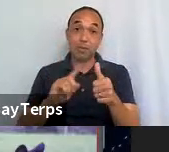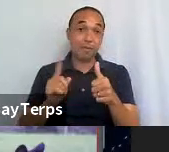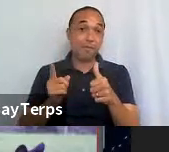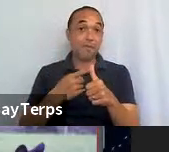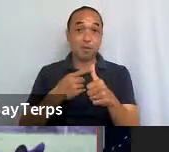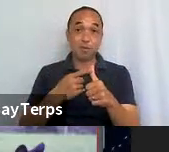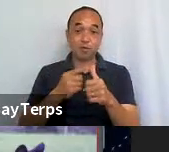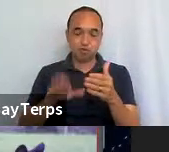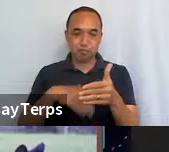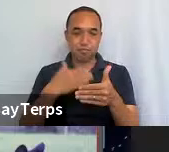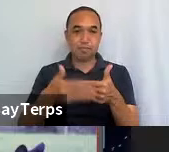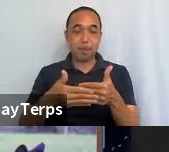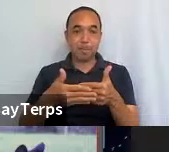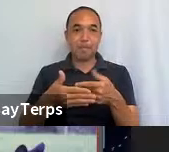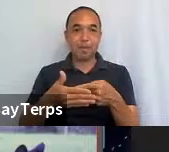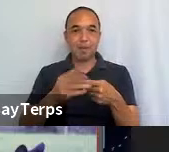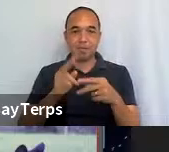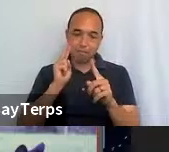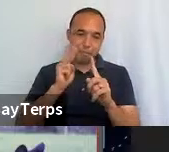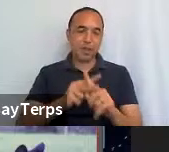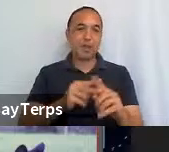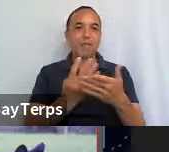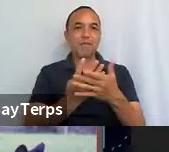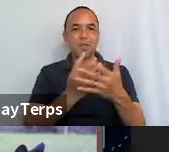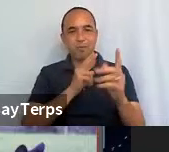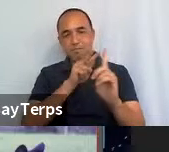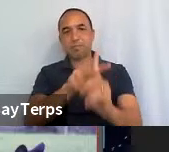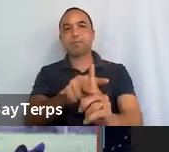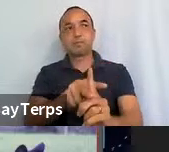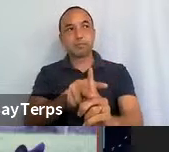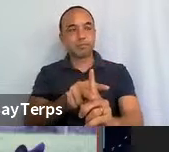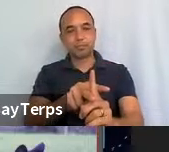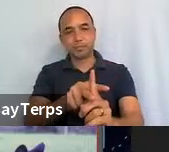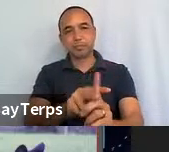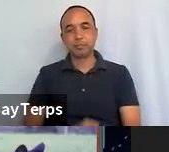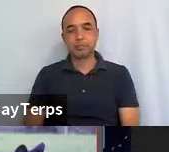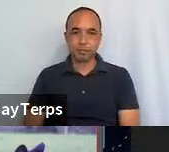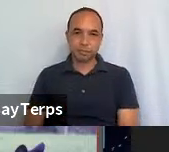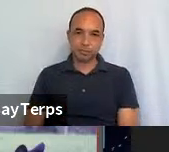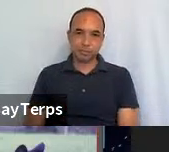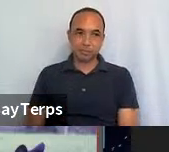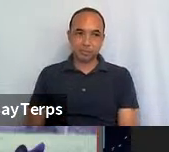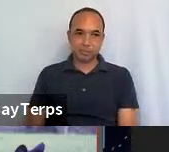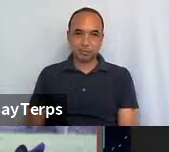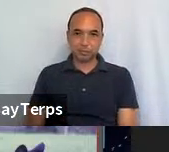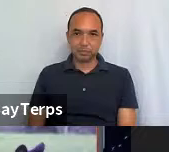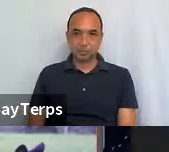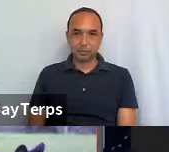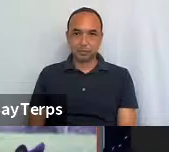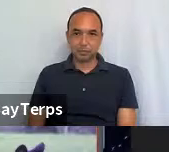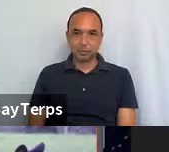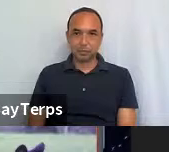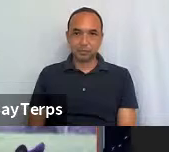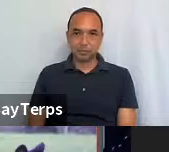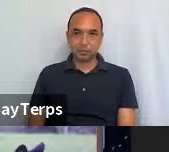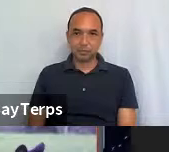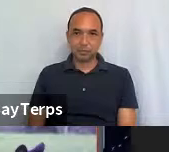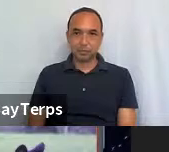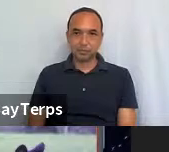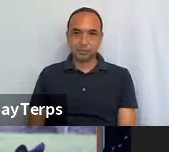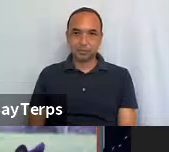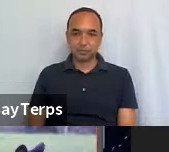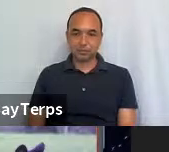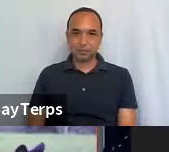process. We've applied this photo filter. And if I come back over here to my layers panel and I turn off the